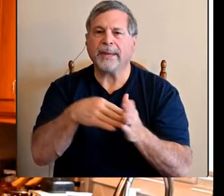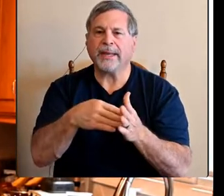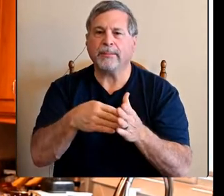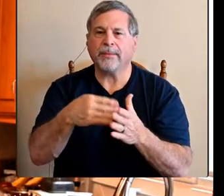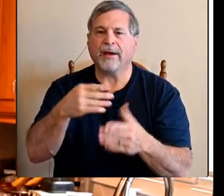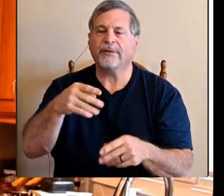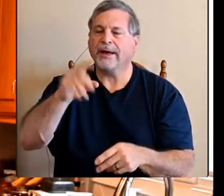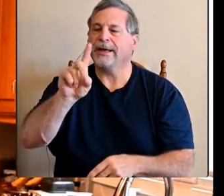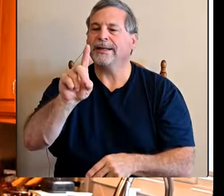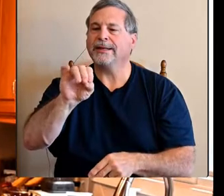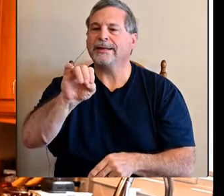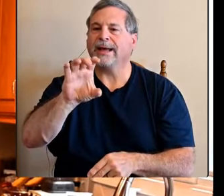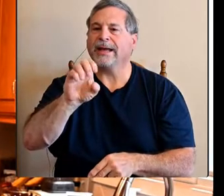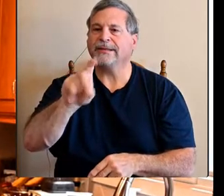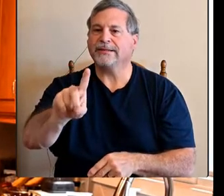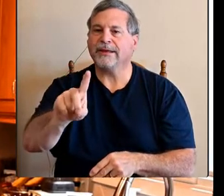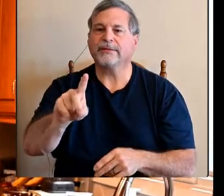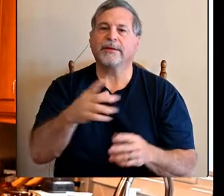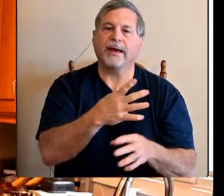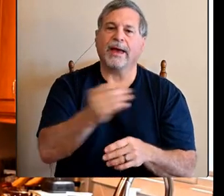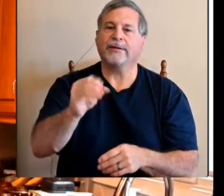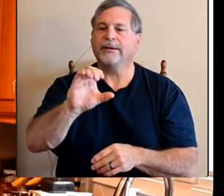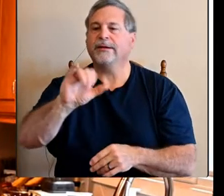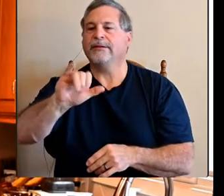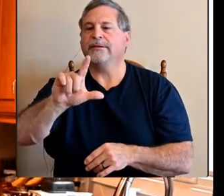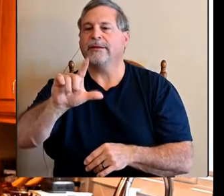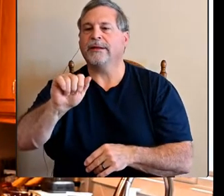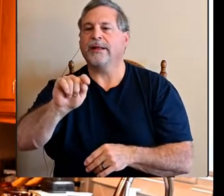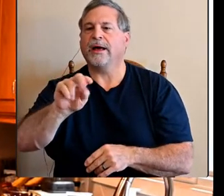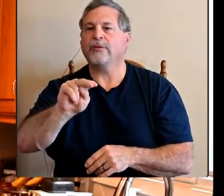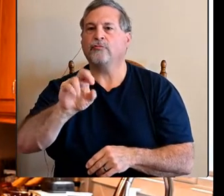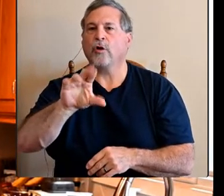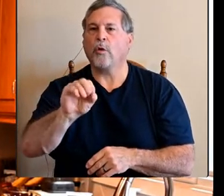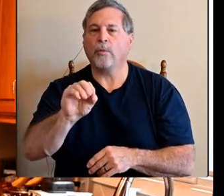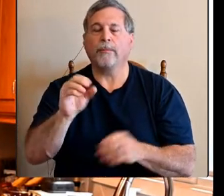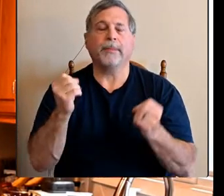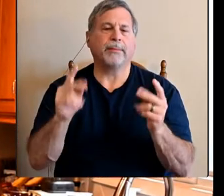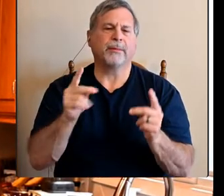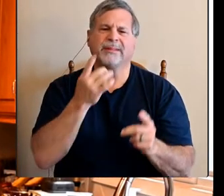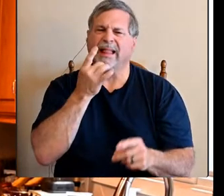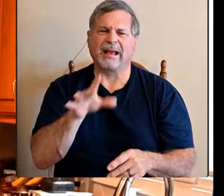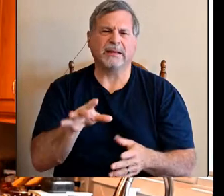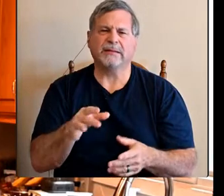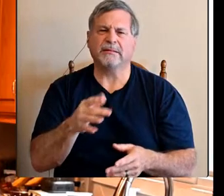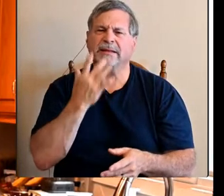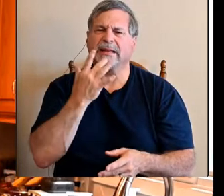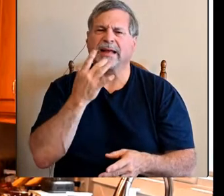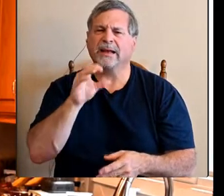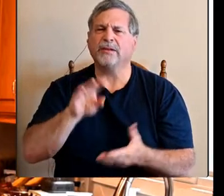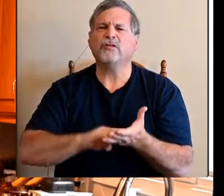I've taken cilantro taken however much you like some people don't like cilantro they say it tastes like soap